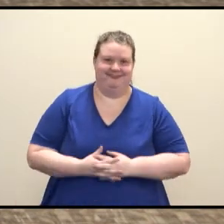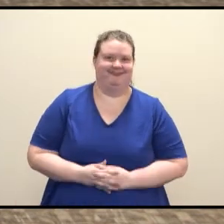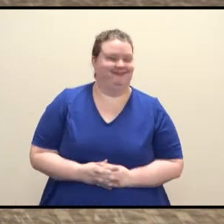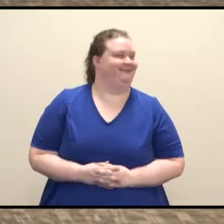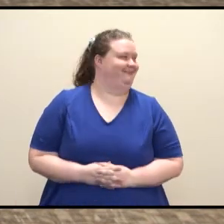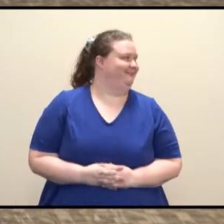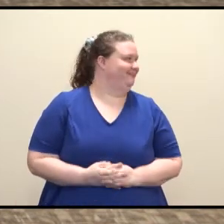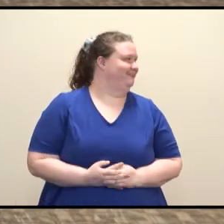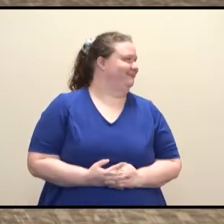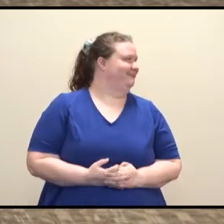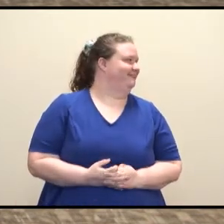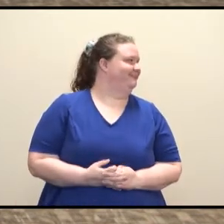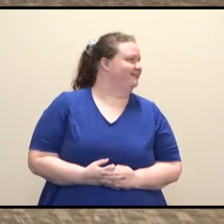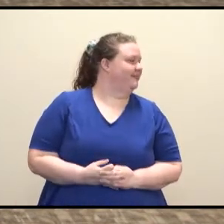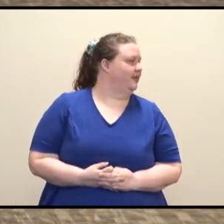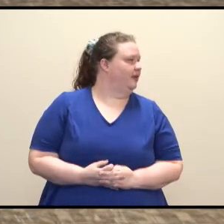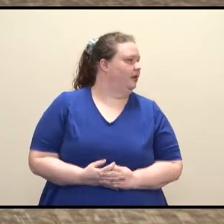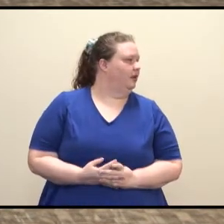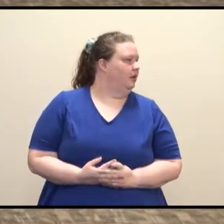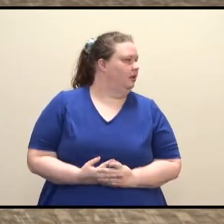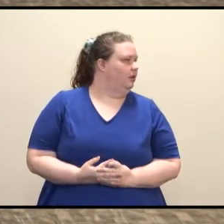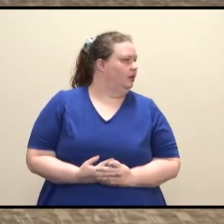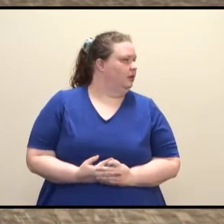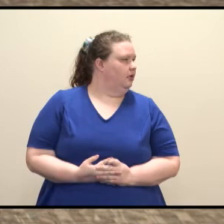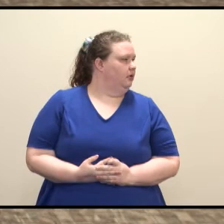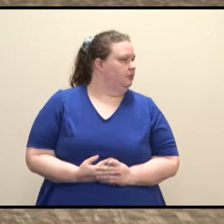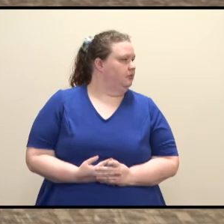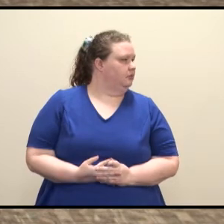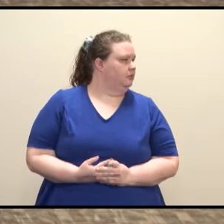Okay, thank you. And